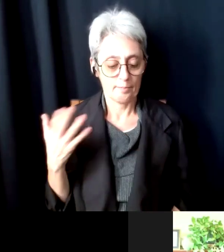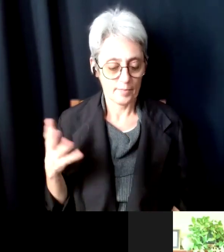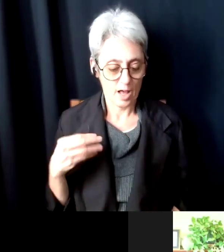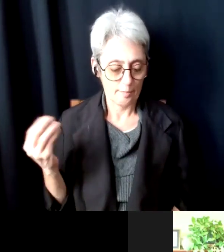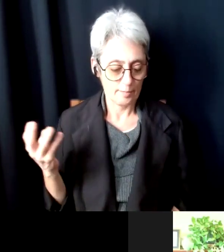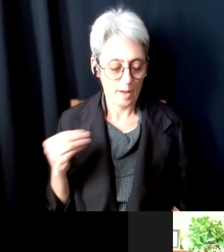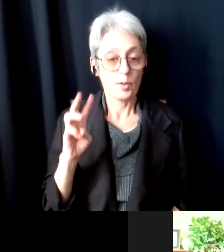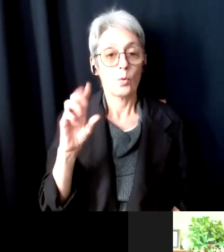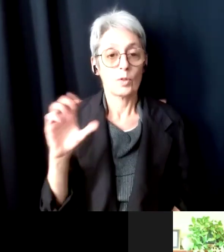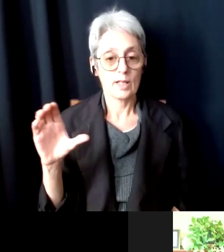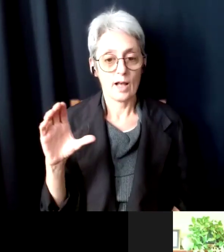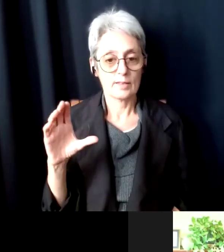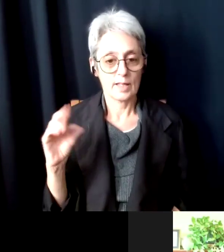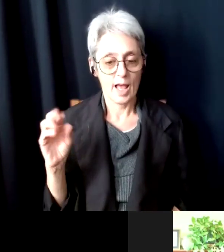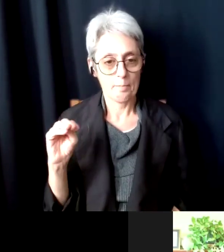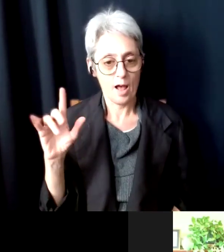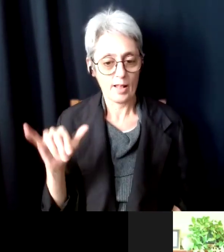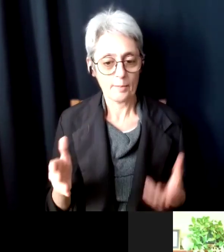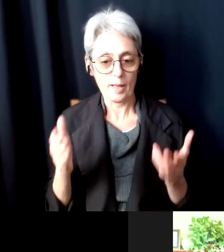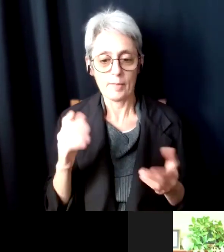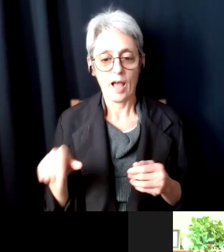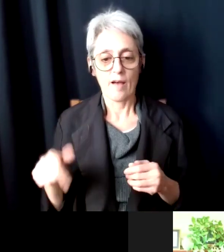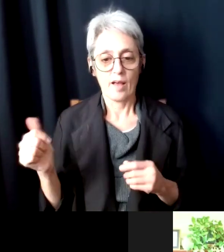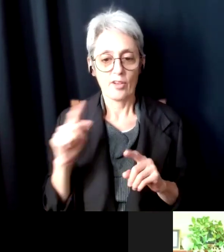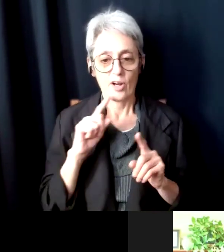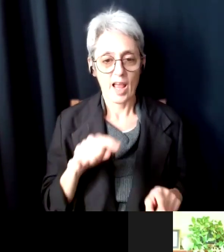Wisconsin and Molly may have other answers to that question.